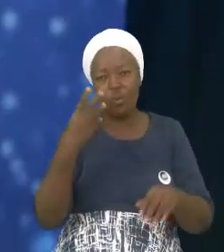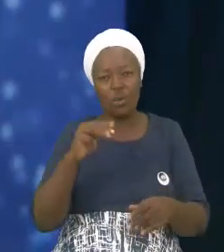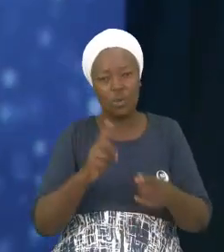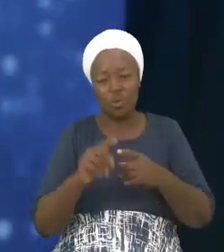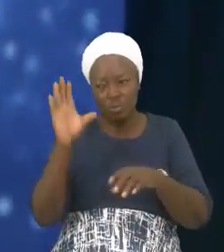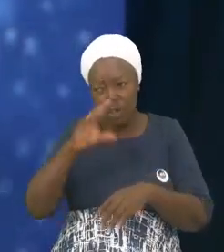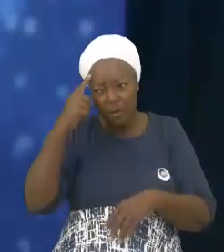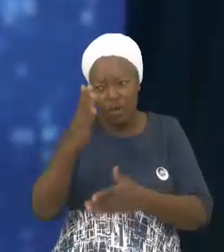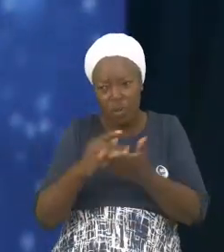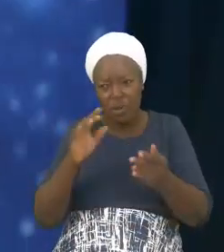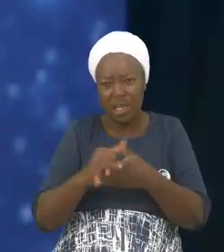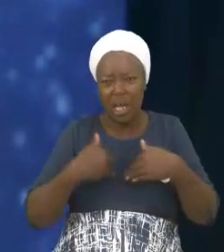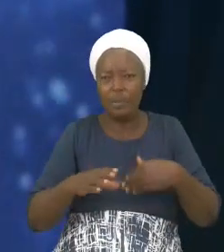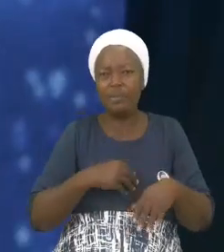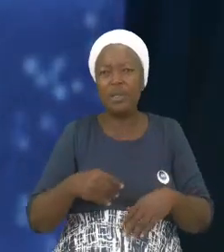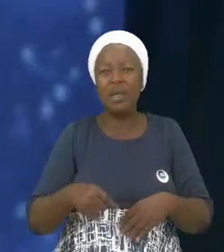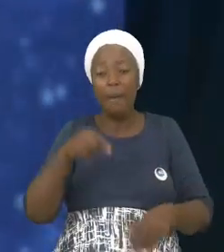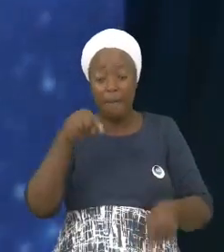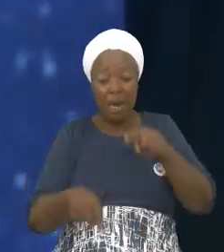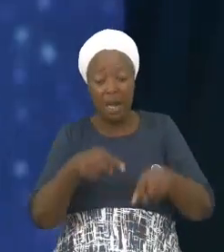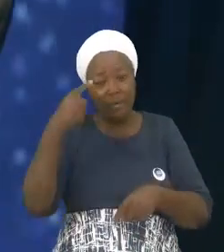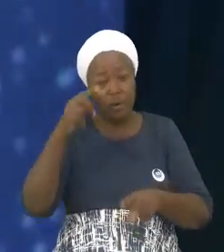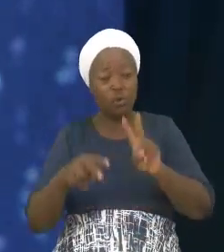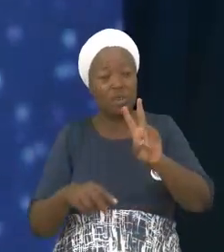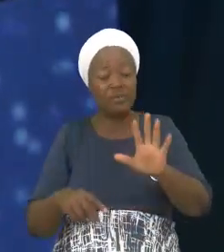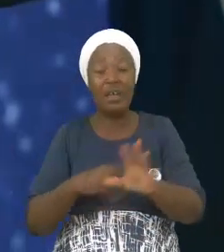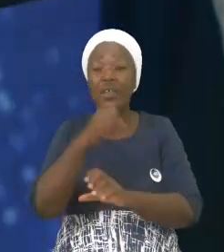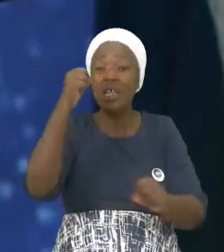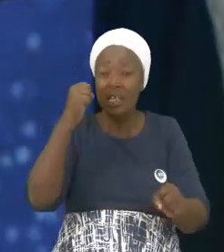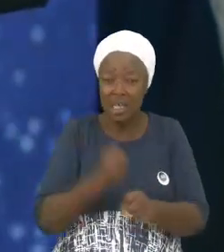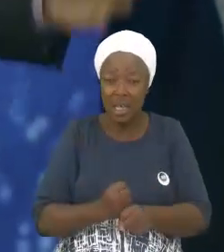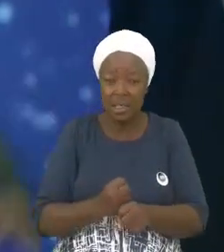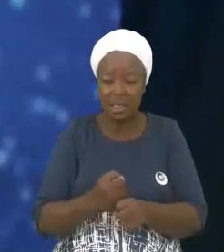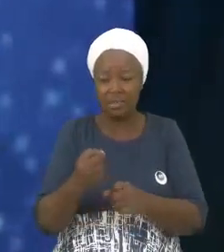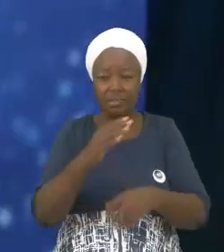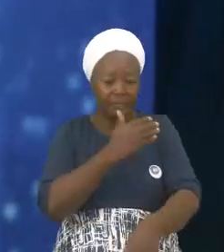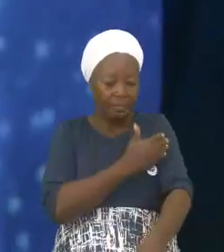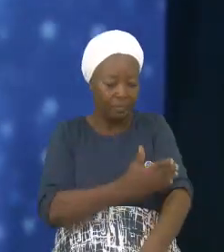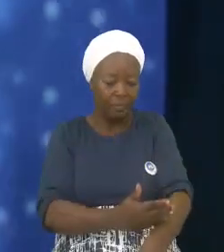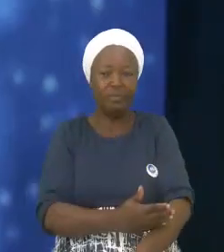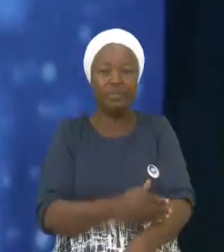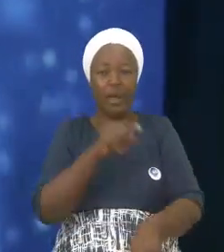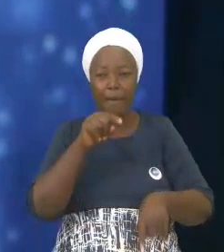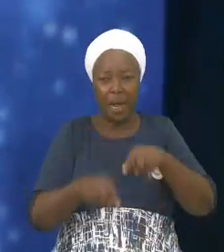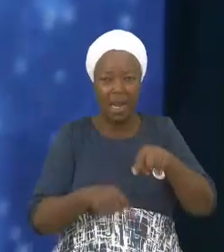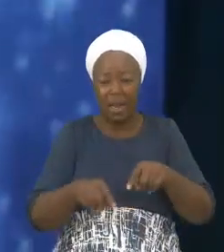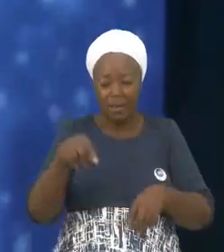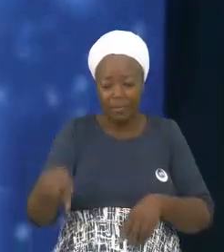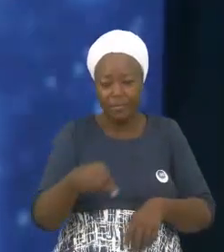who had been paralyzed for 25 years. Hands paralyzed, feet